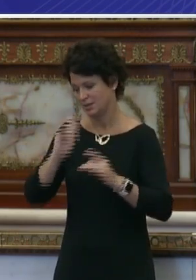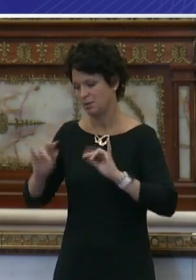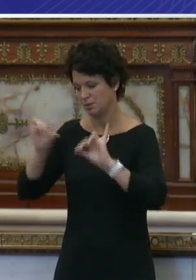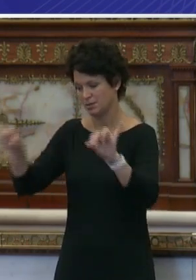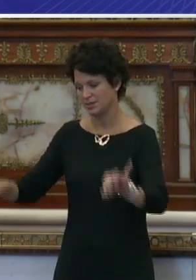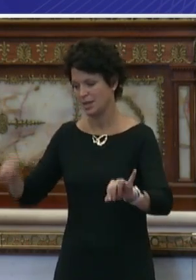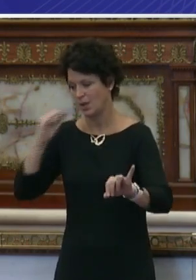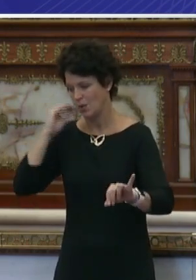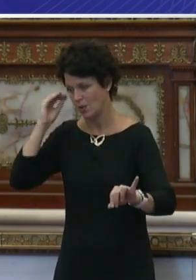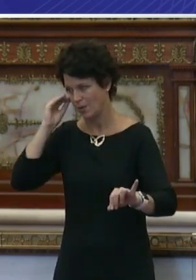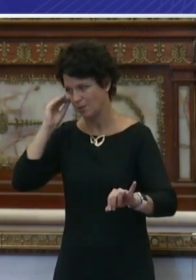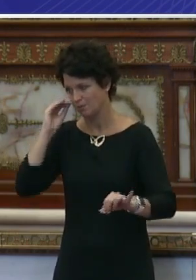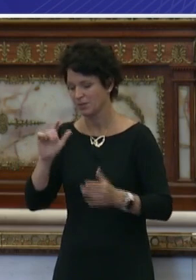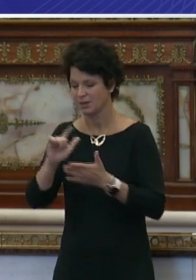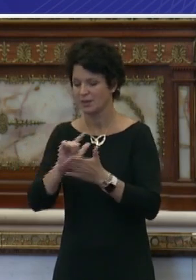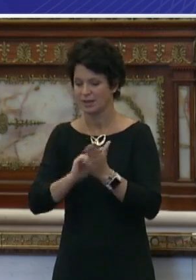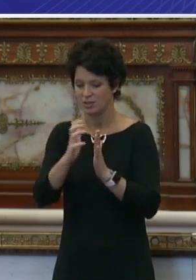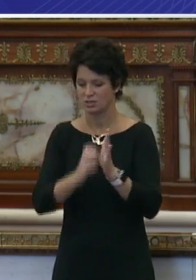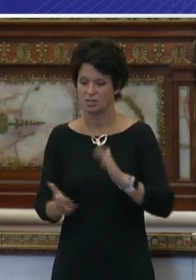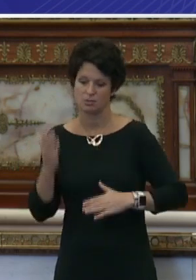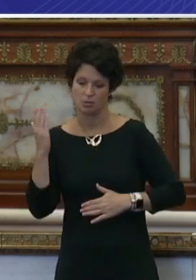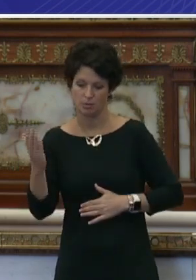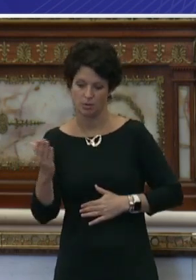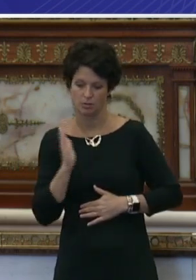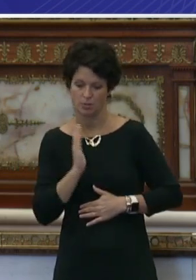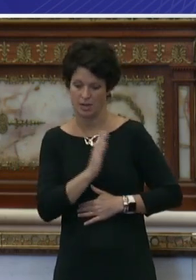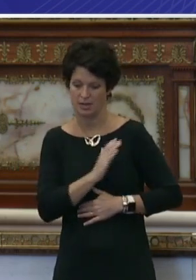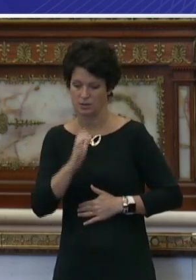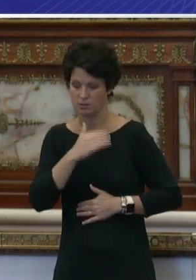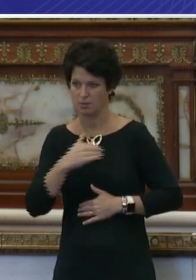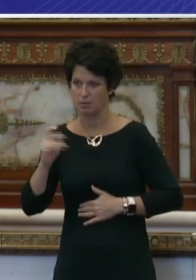home. The legislation proposed by Councilmember Brooks